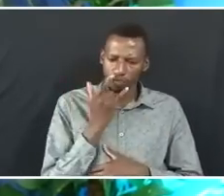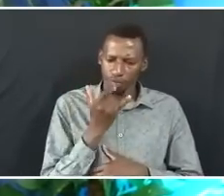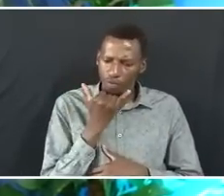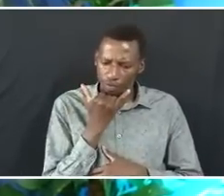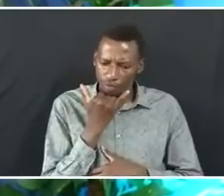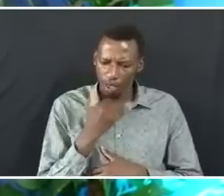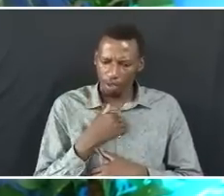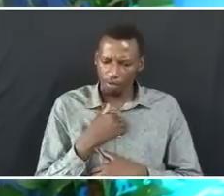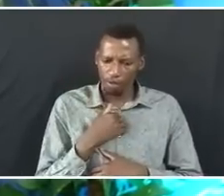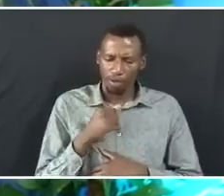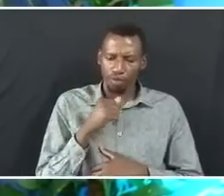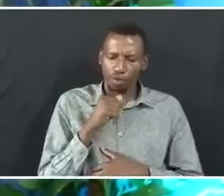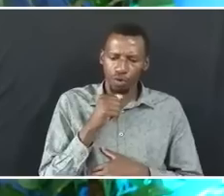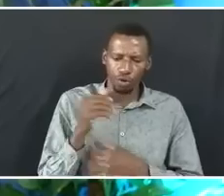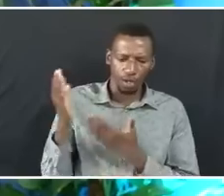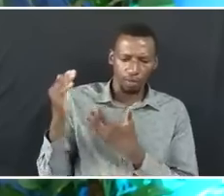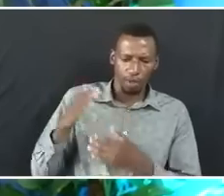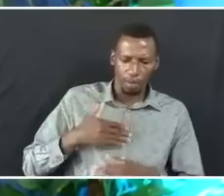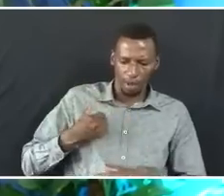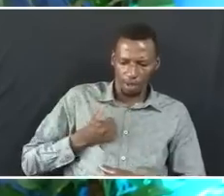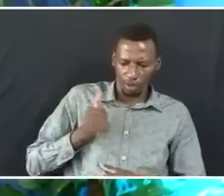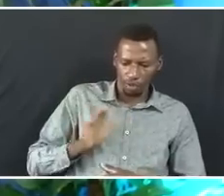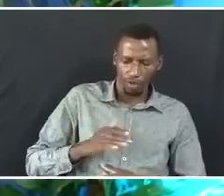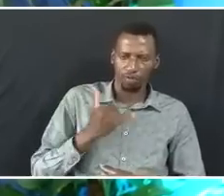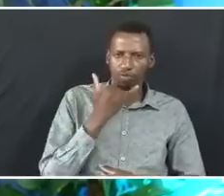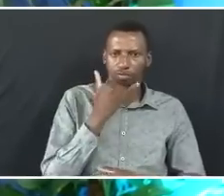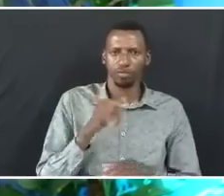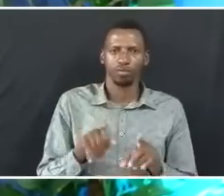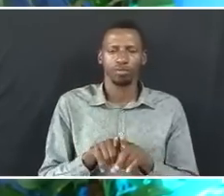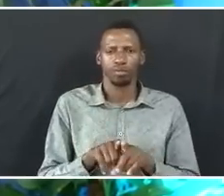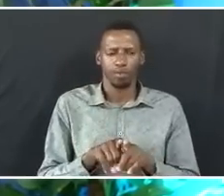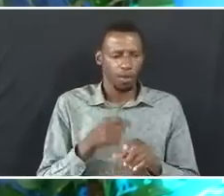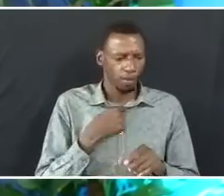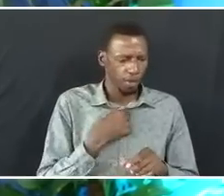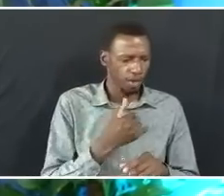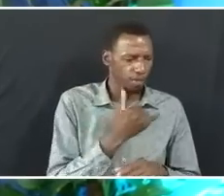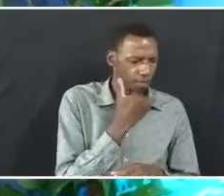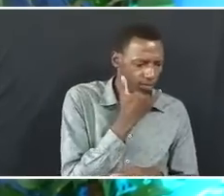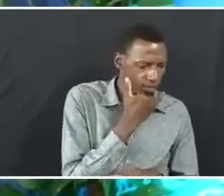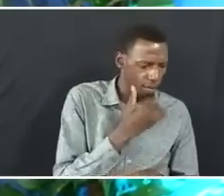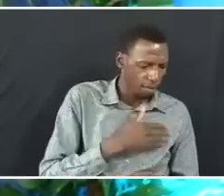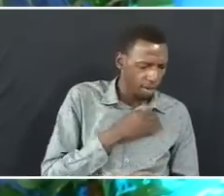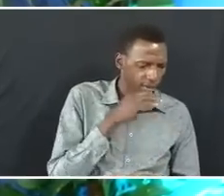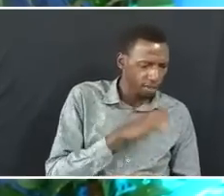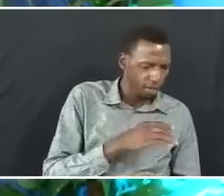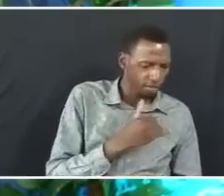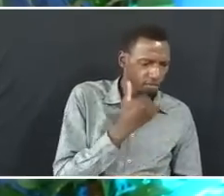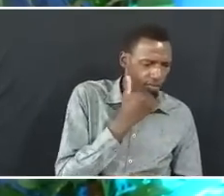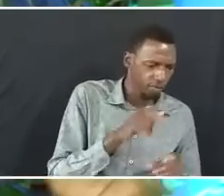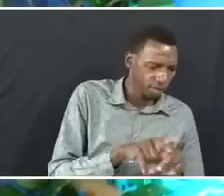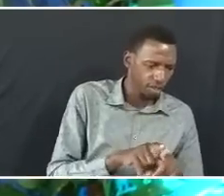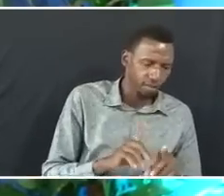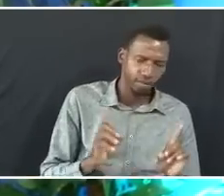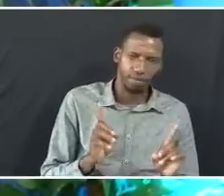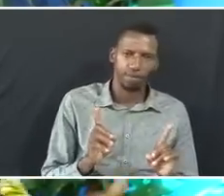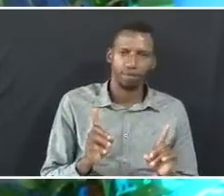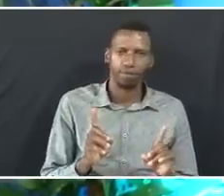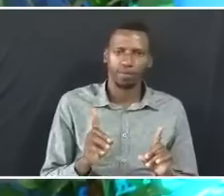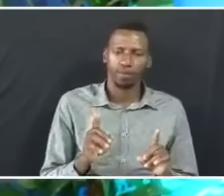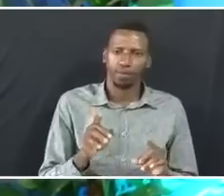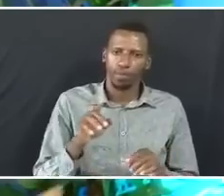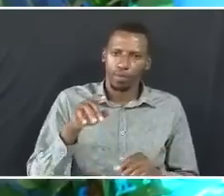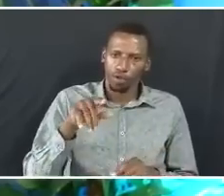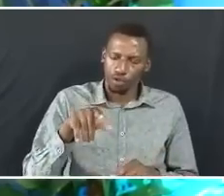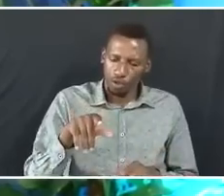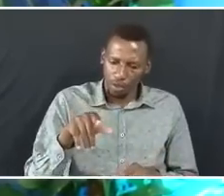mistake. I made a mistake. I don't expect my son to make the same mistake. Yeah, this is what our life has